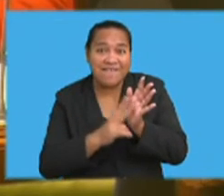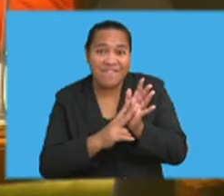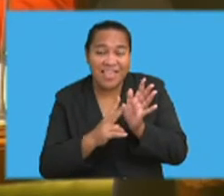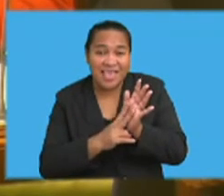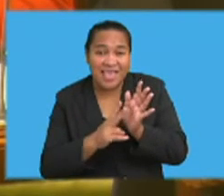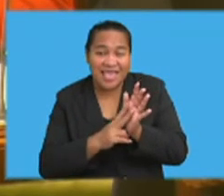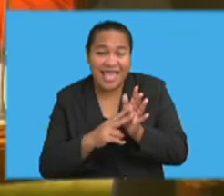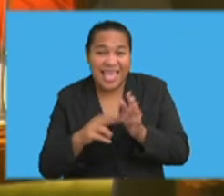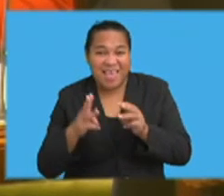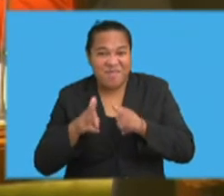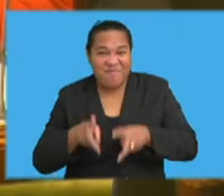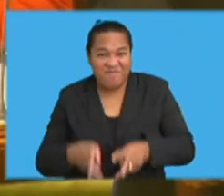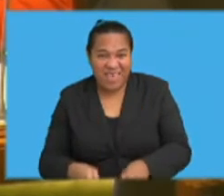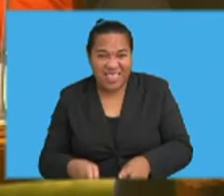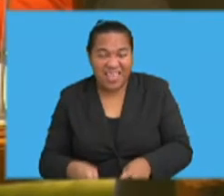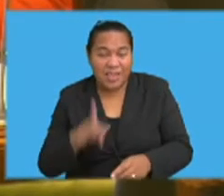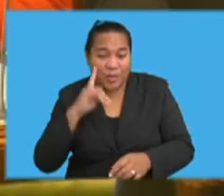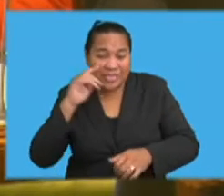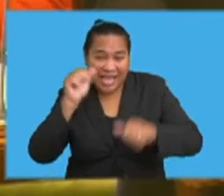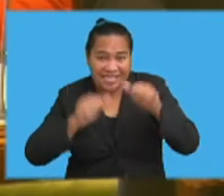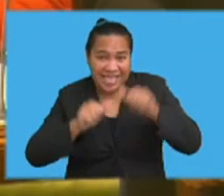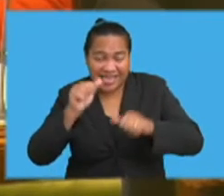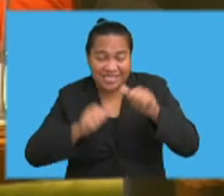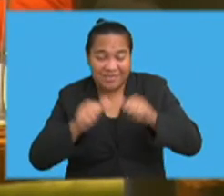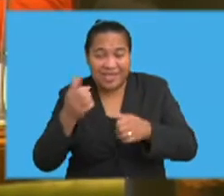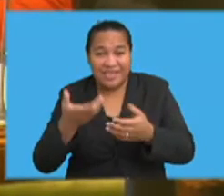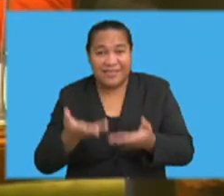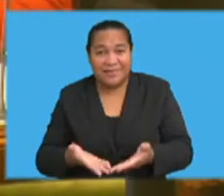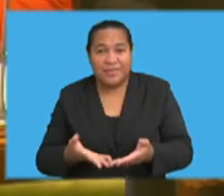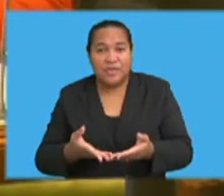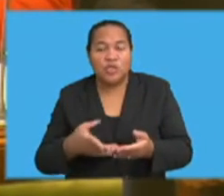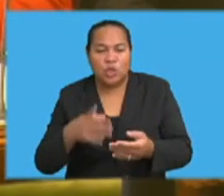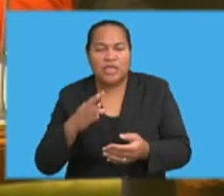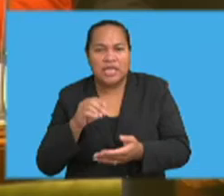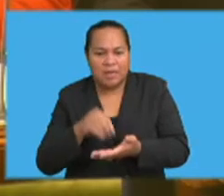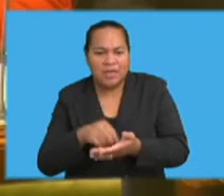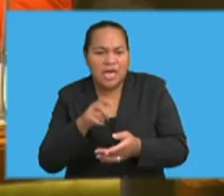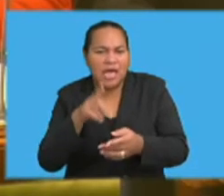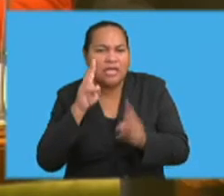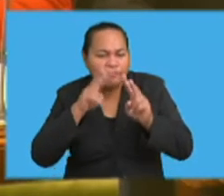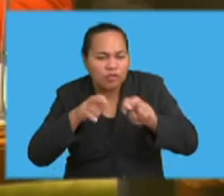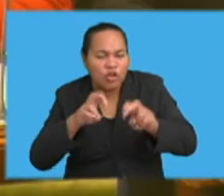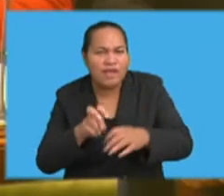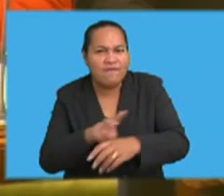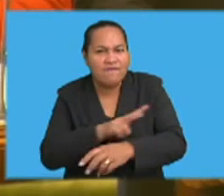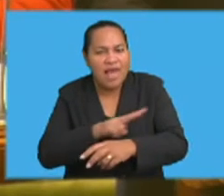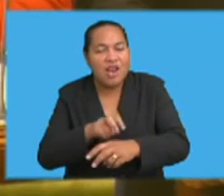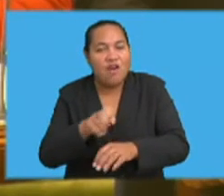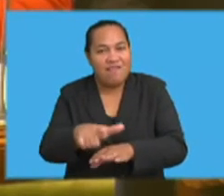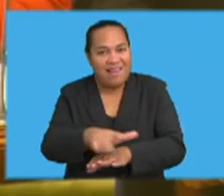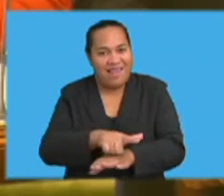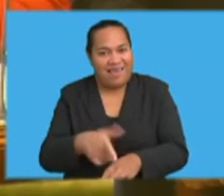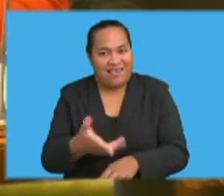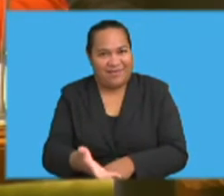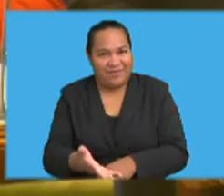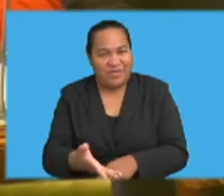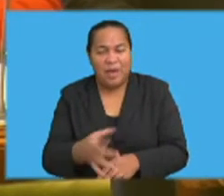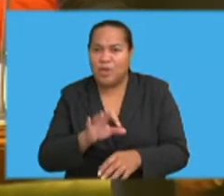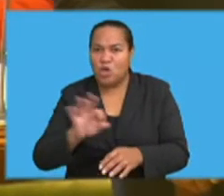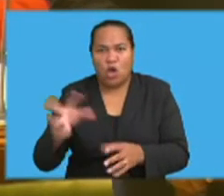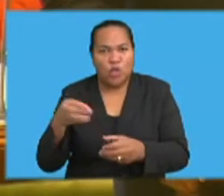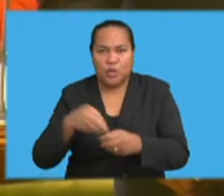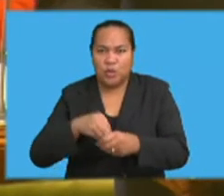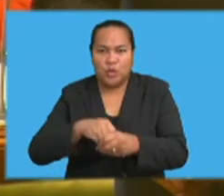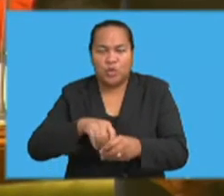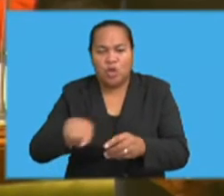land rentals assessment determined land rental on the value of the land. This excludes